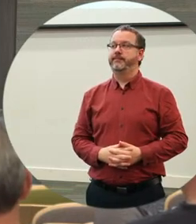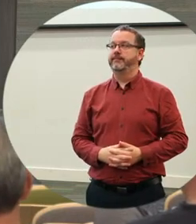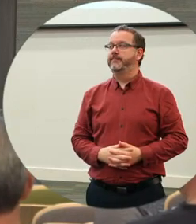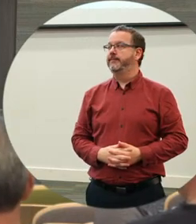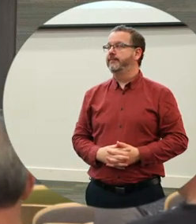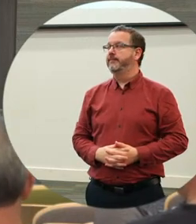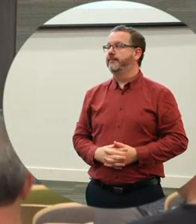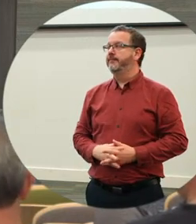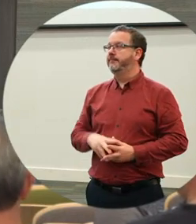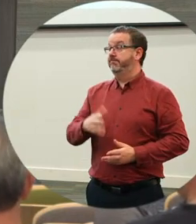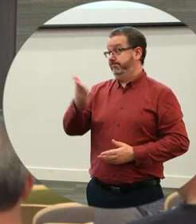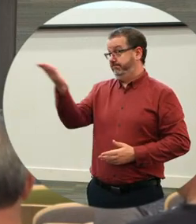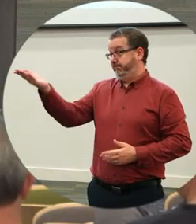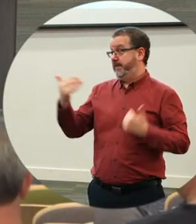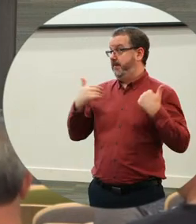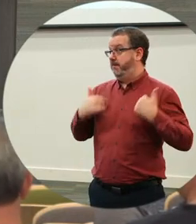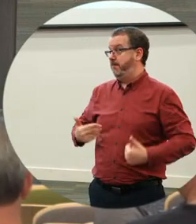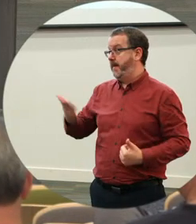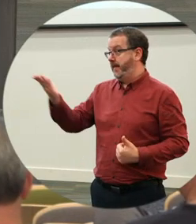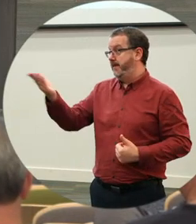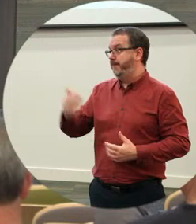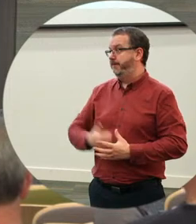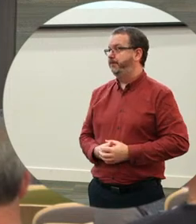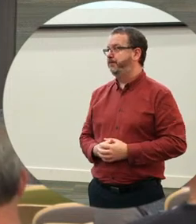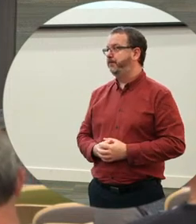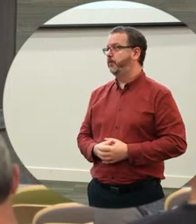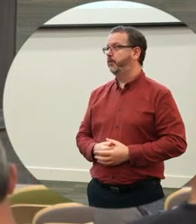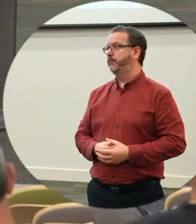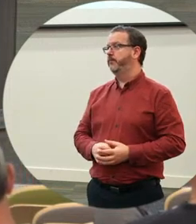training. Sorry, the gentleman here in front of me.